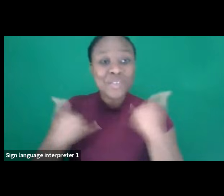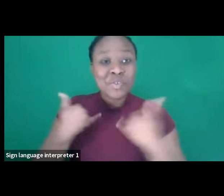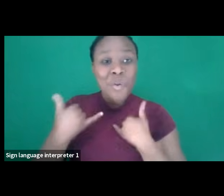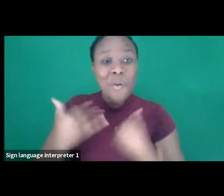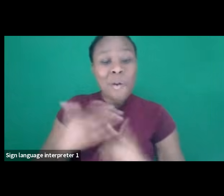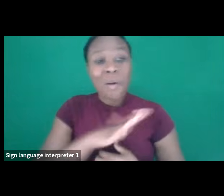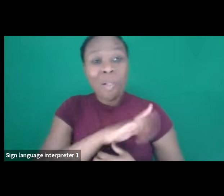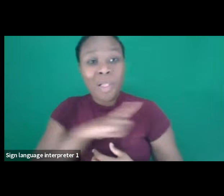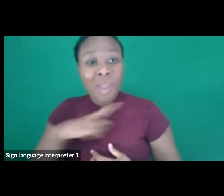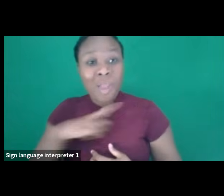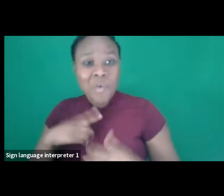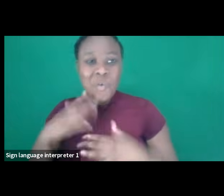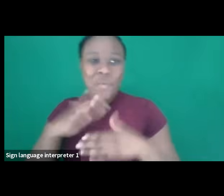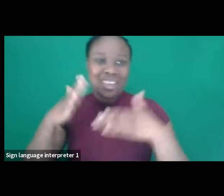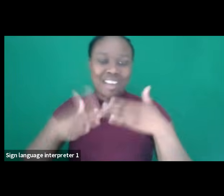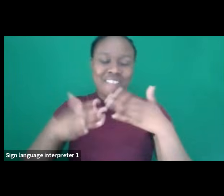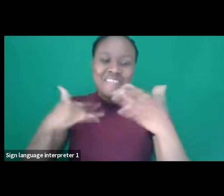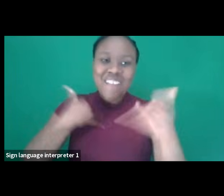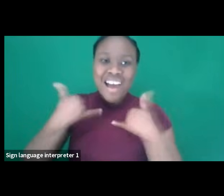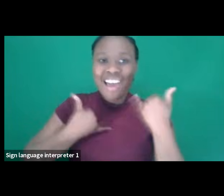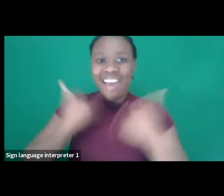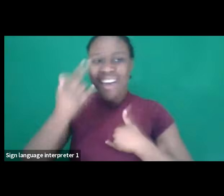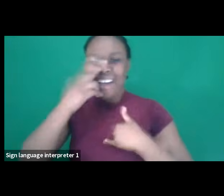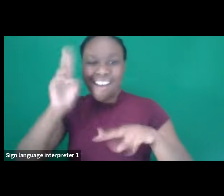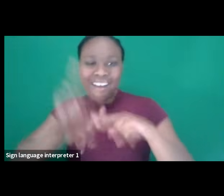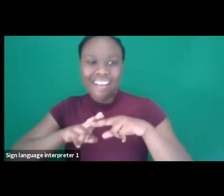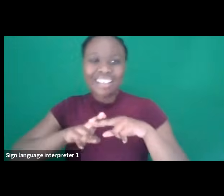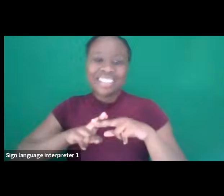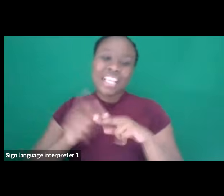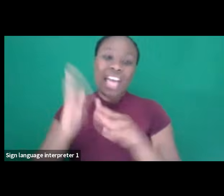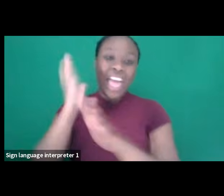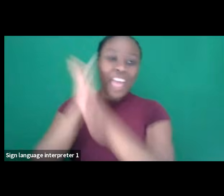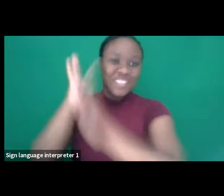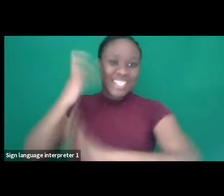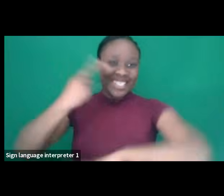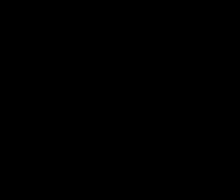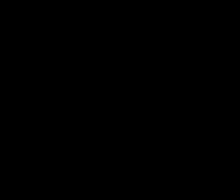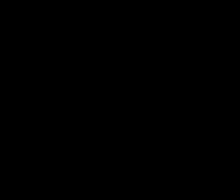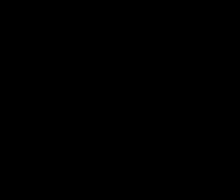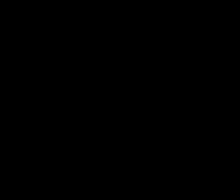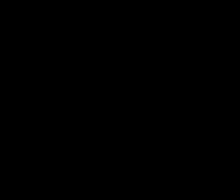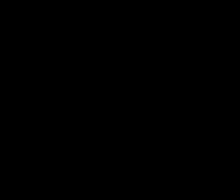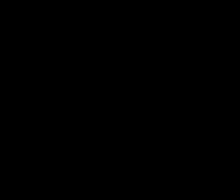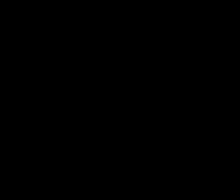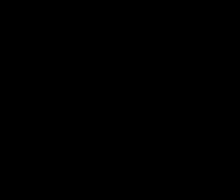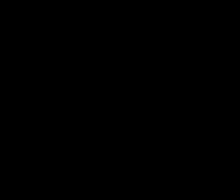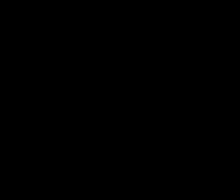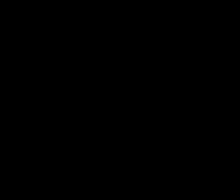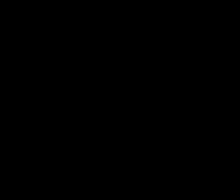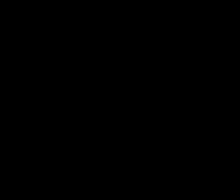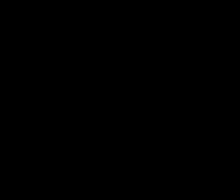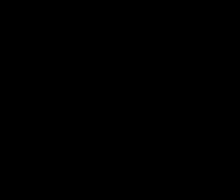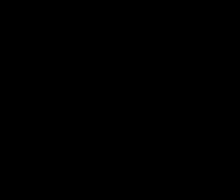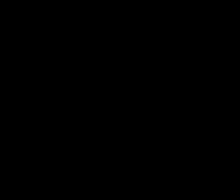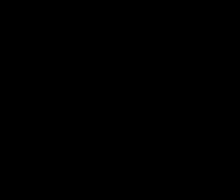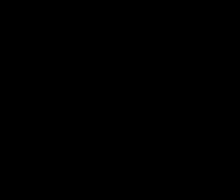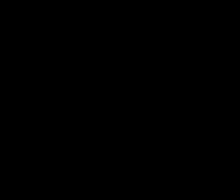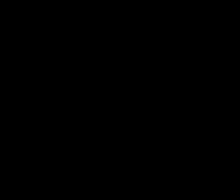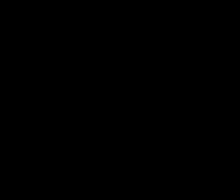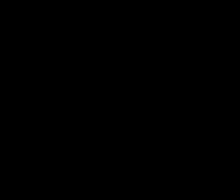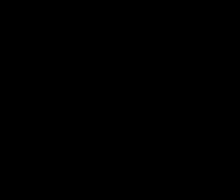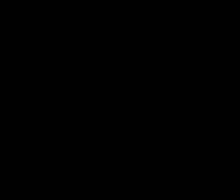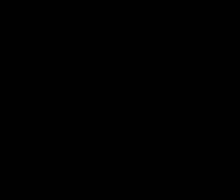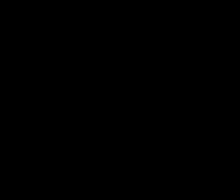but have fun during the Heritage Day. Thank you and goodbye. Over to you, Tato.